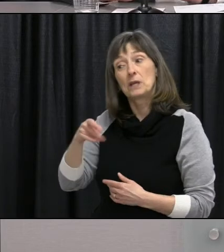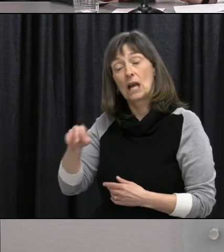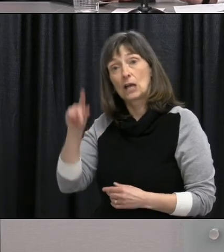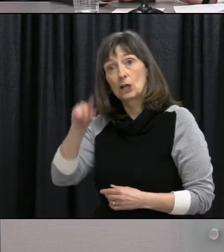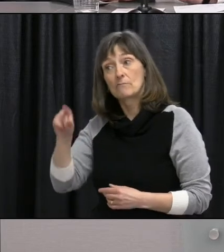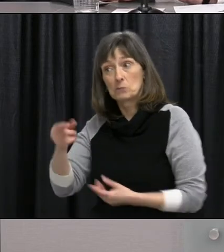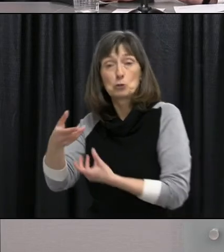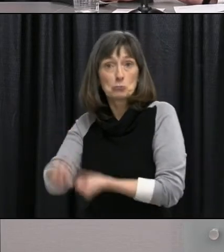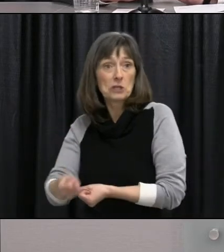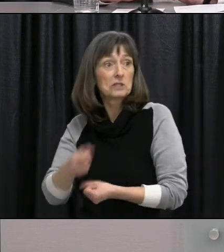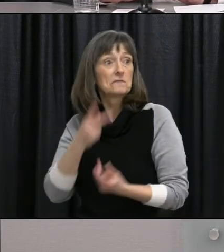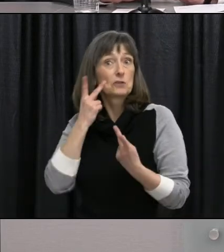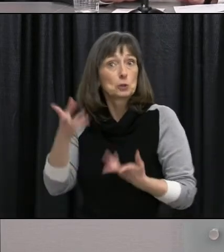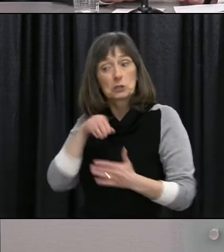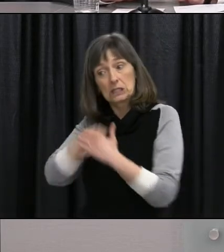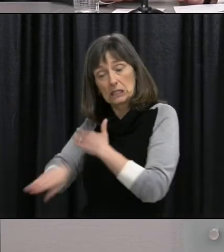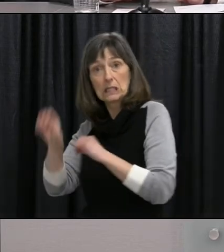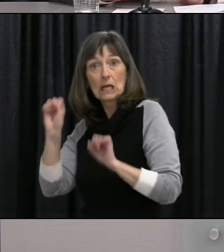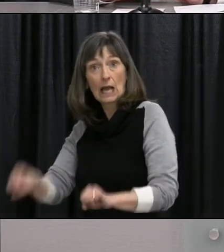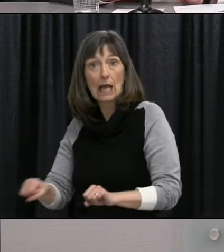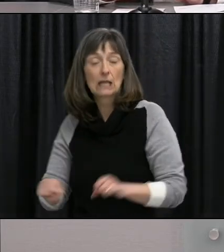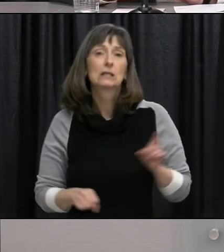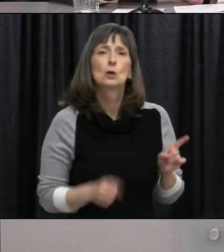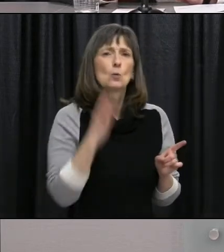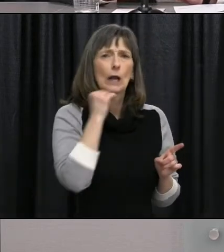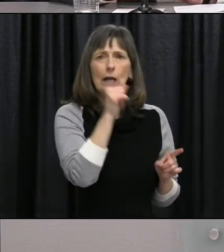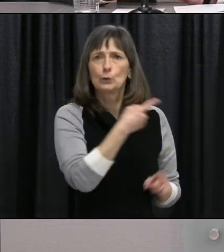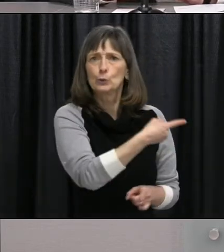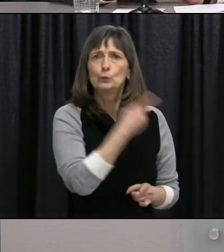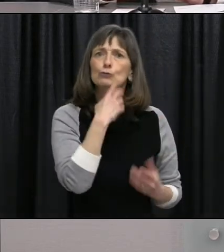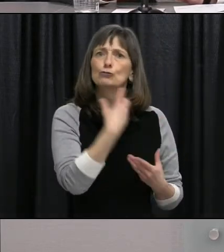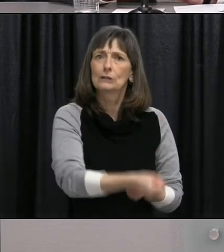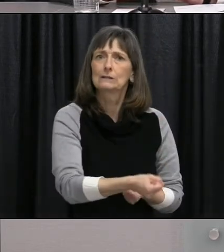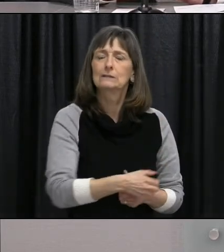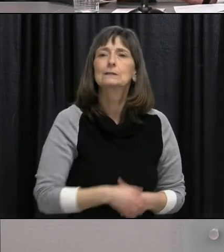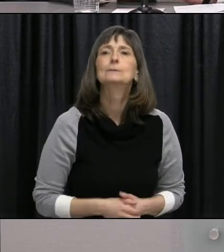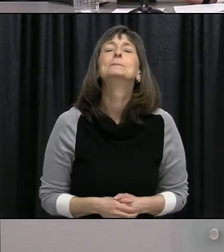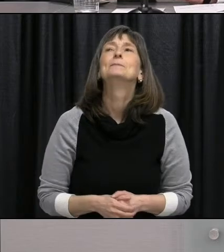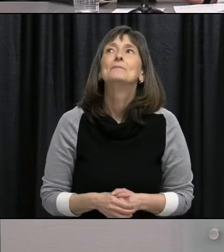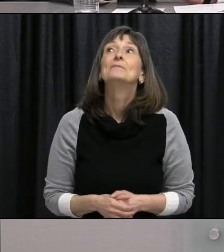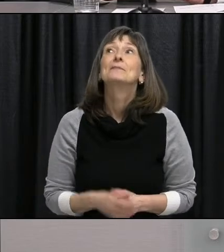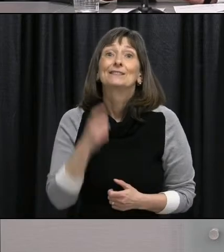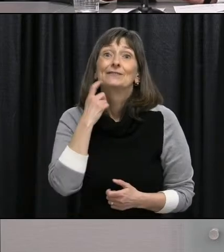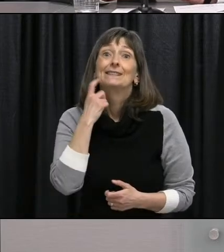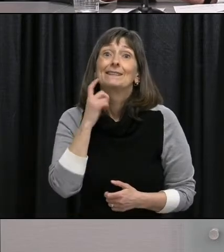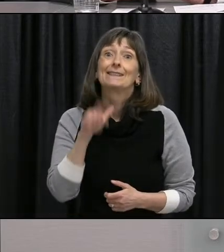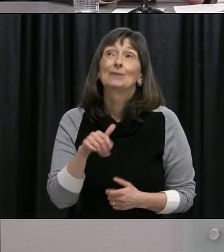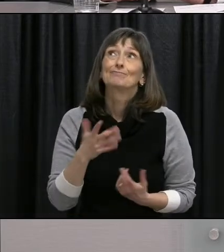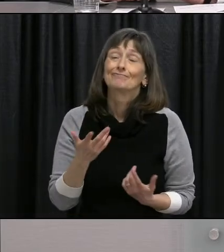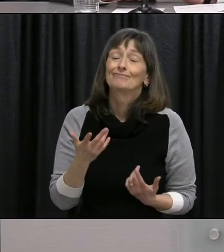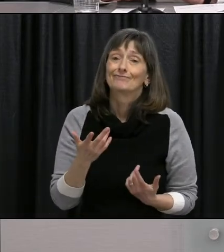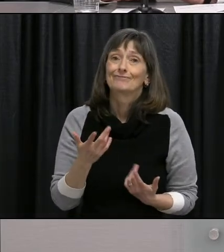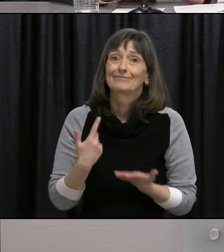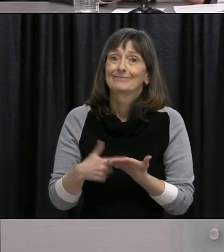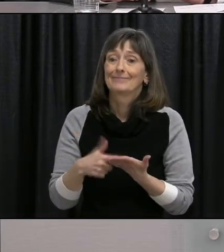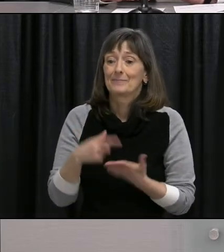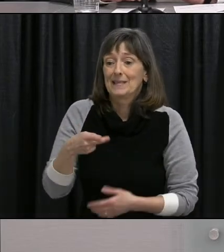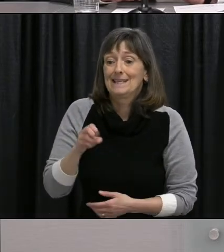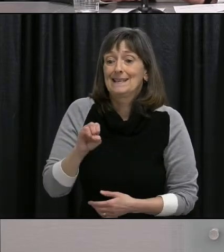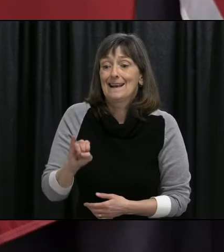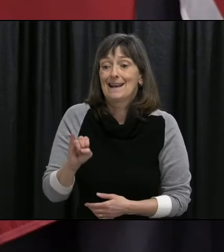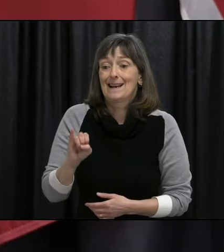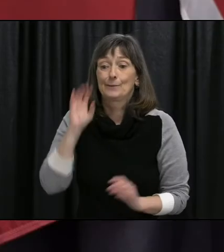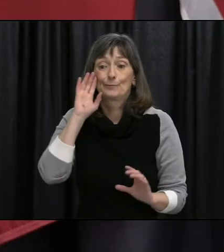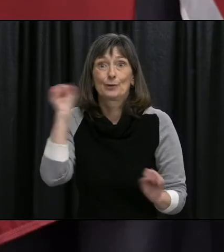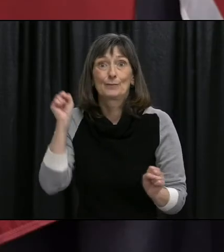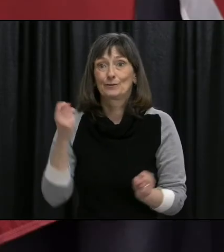So for travel restrictions within Newfoundland and Labrador, matter of fact, I had this very conversation with the Premier Prince Edward Island just